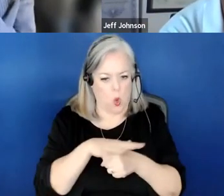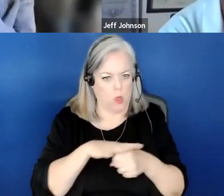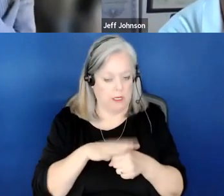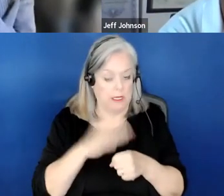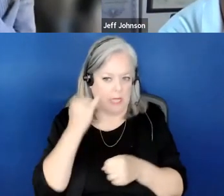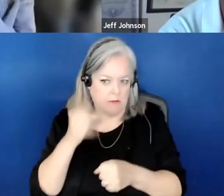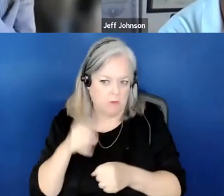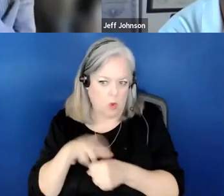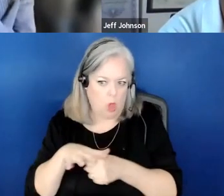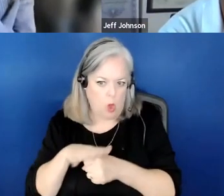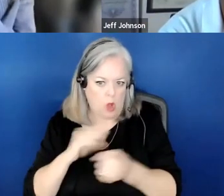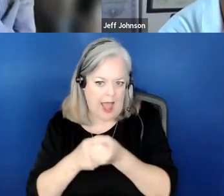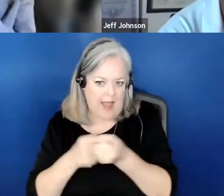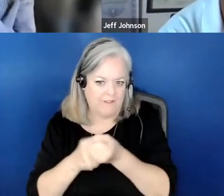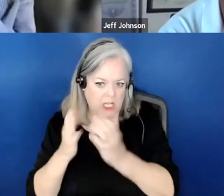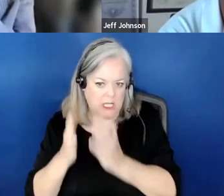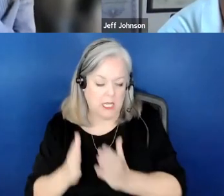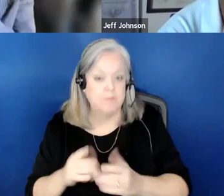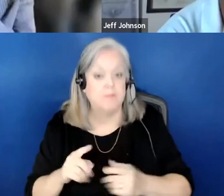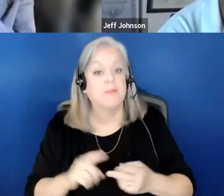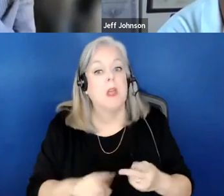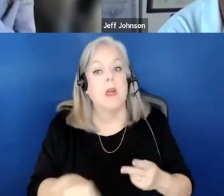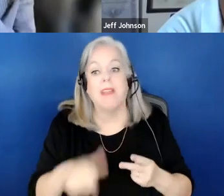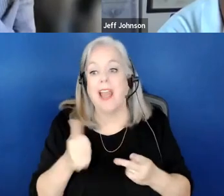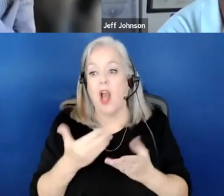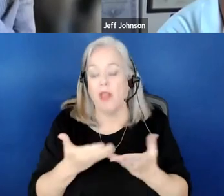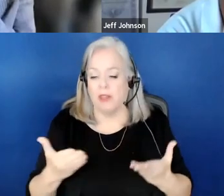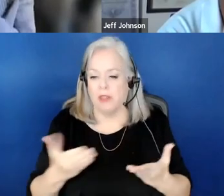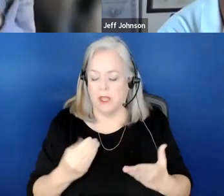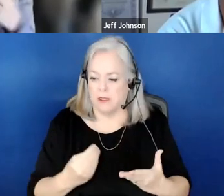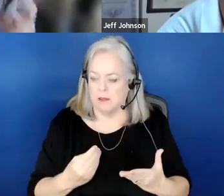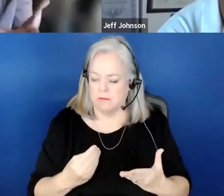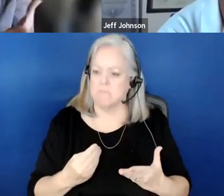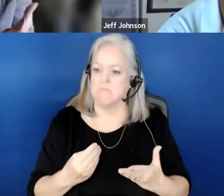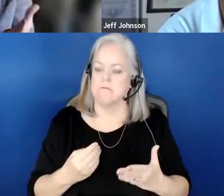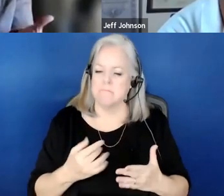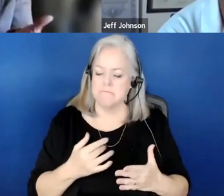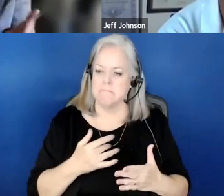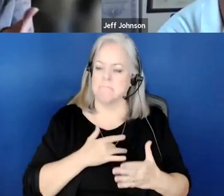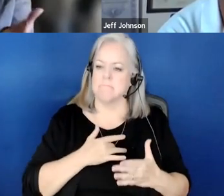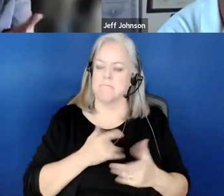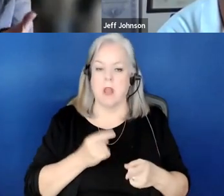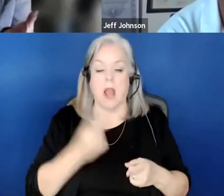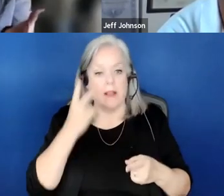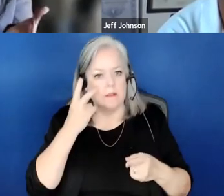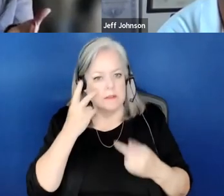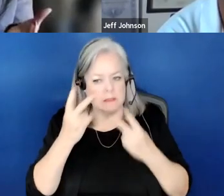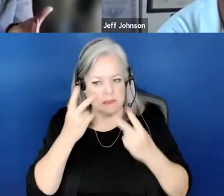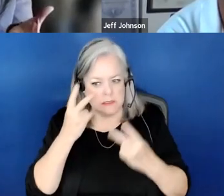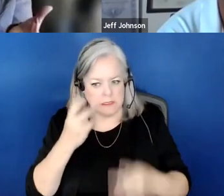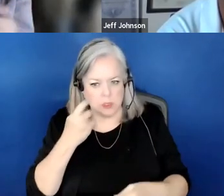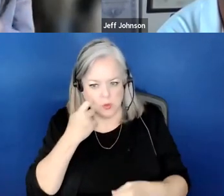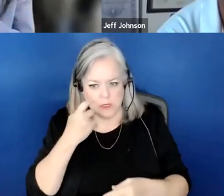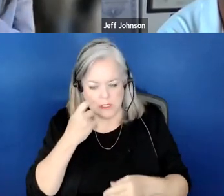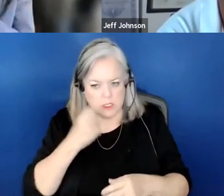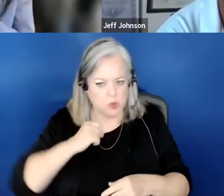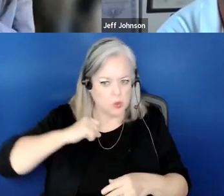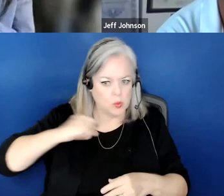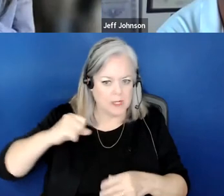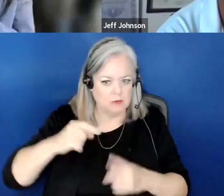And the other thing that struck me is, again, lately we've seen this kind of resistance to science.